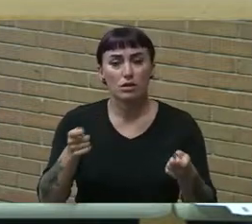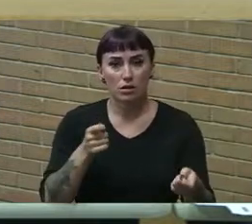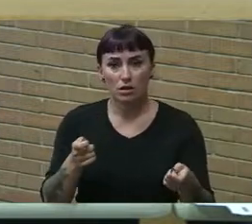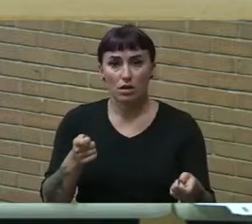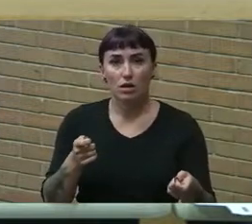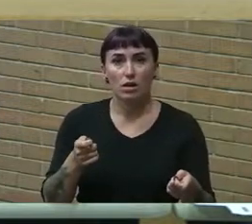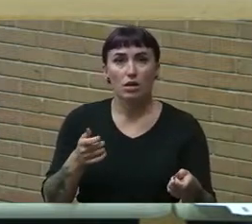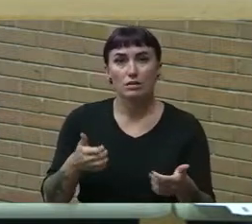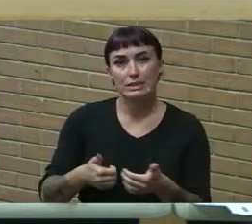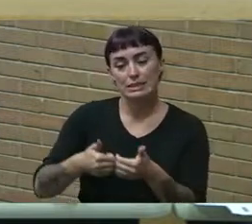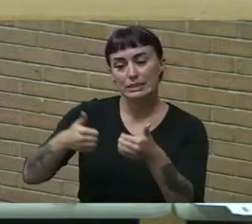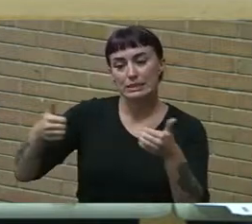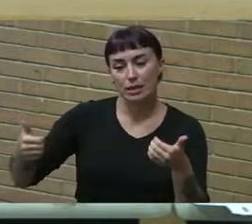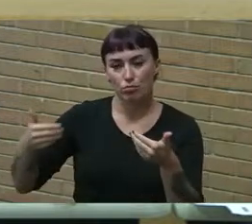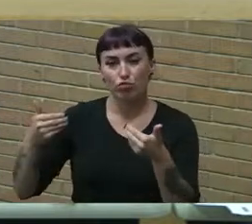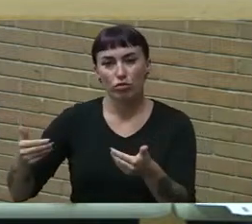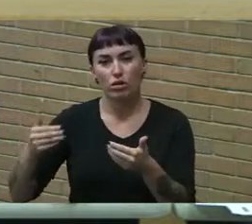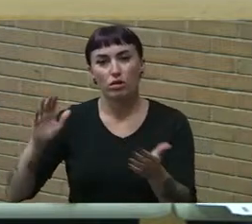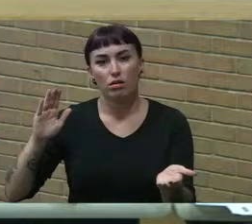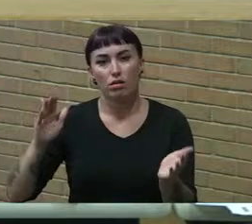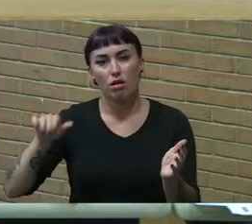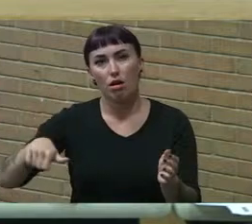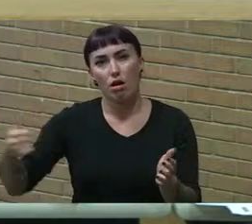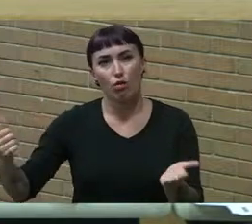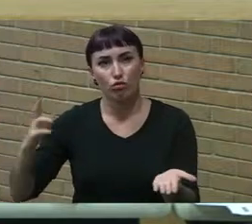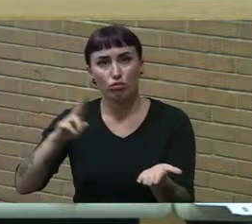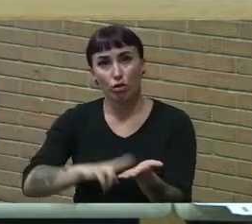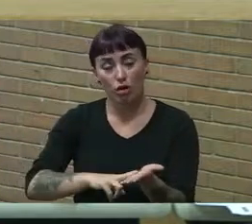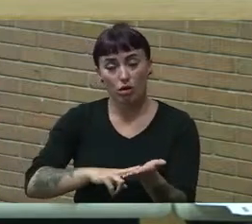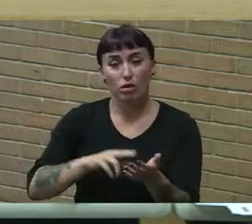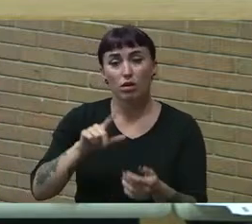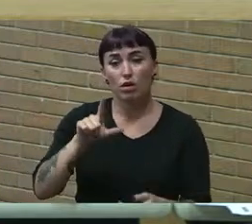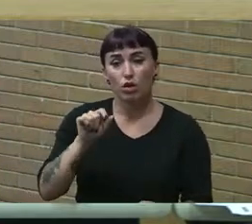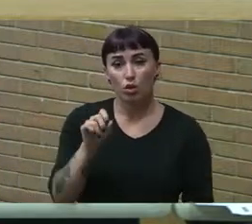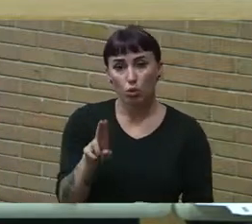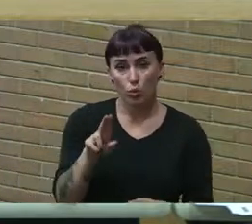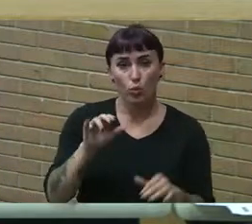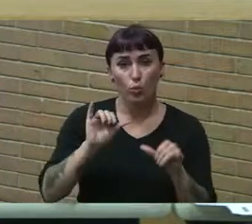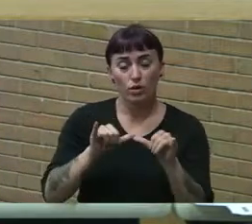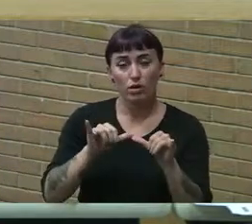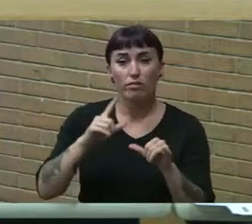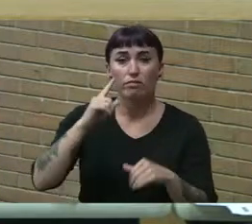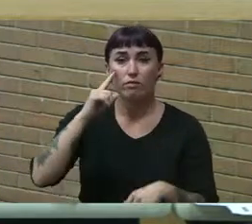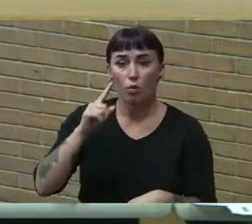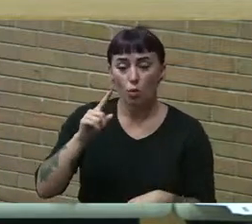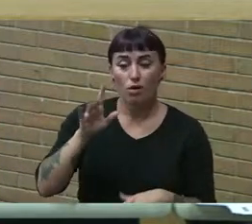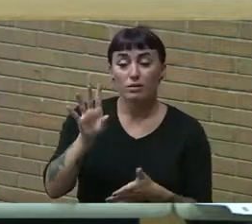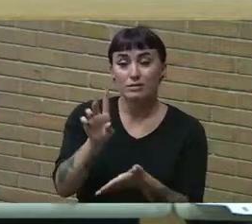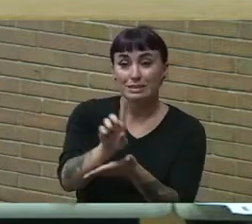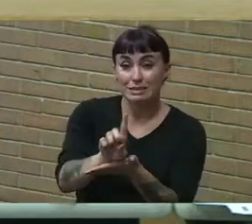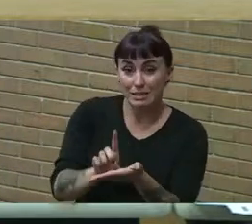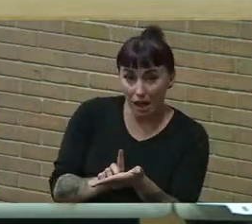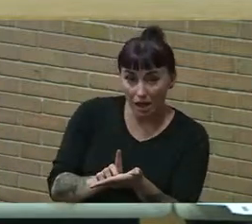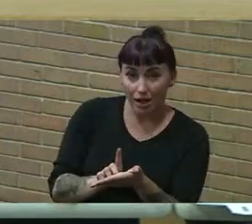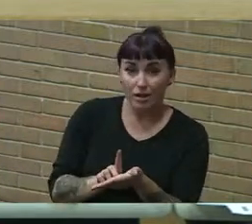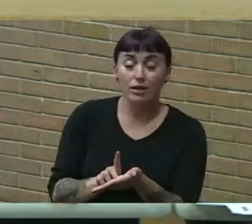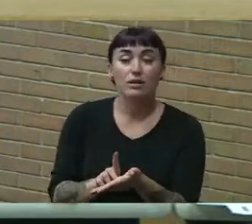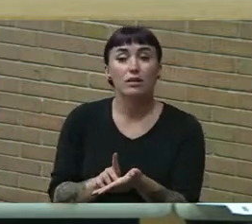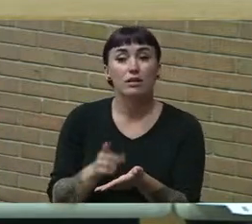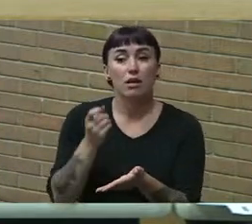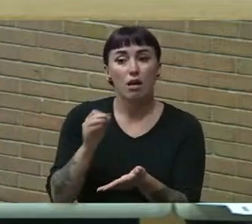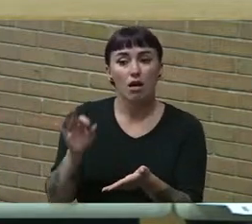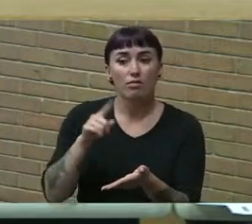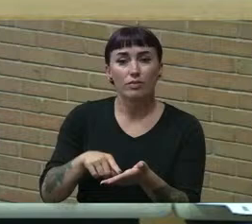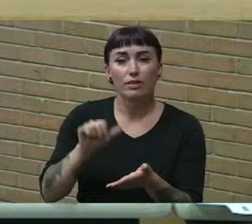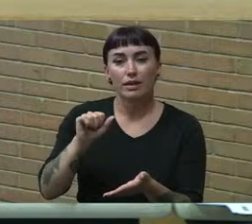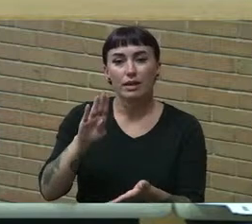upon separately from the other contracts, is with Lou Engineers. It's for design of